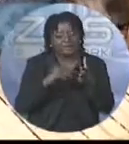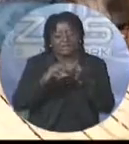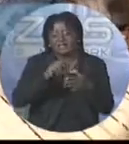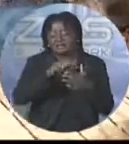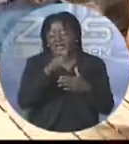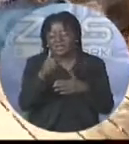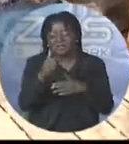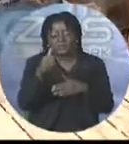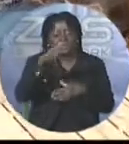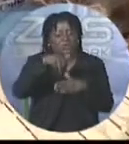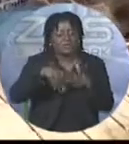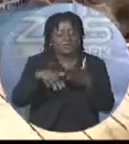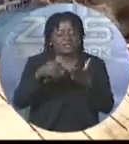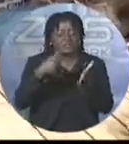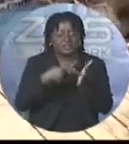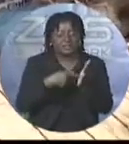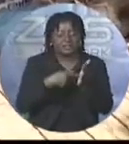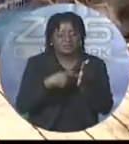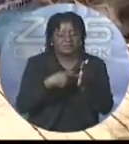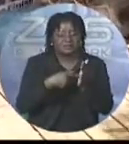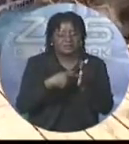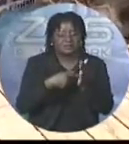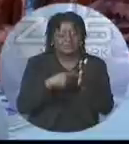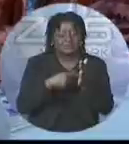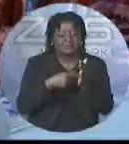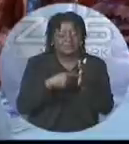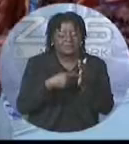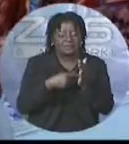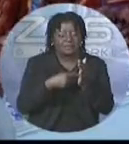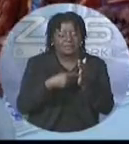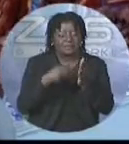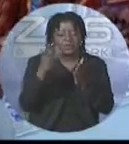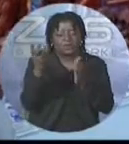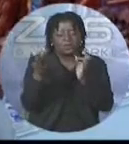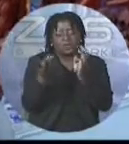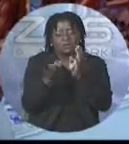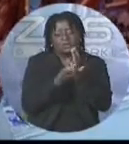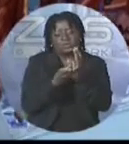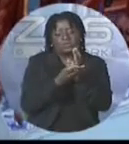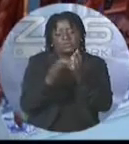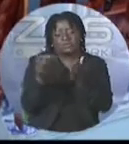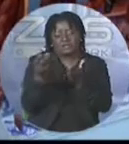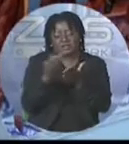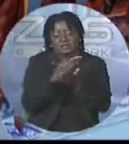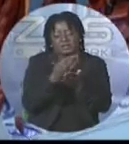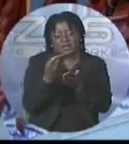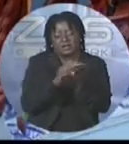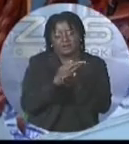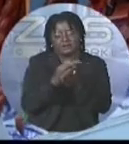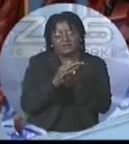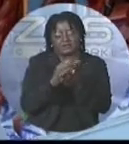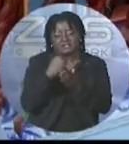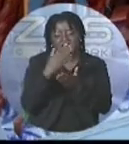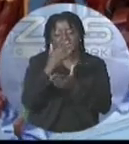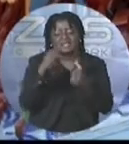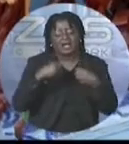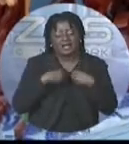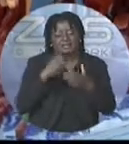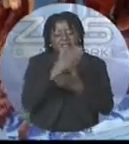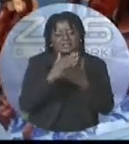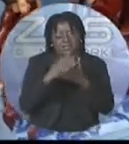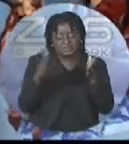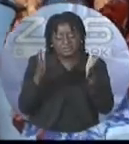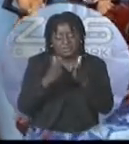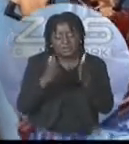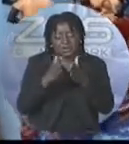Like Roll, woodcarver Winston Pennerman admits he has some foreign pieces simply because they are cheap and sell easier, but is sad to see